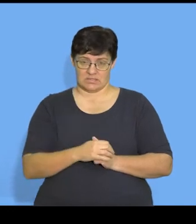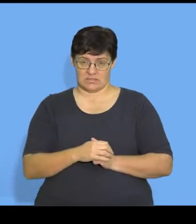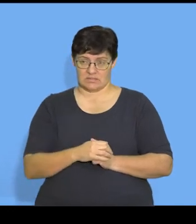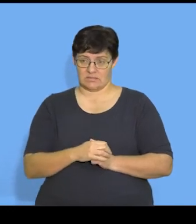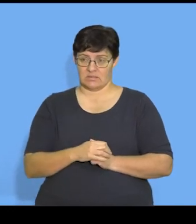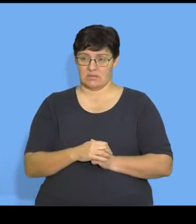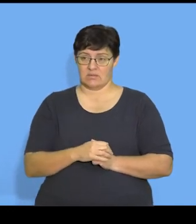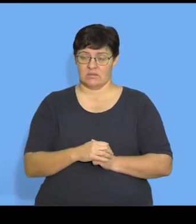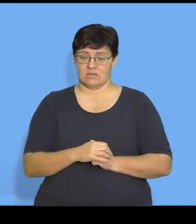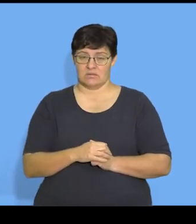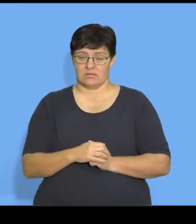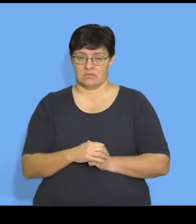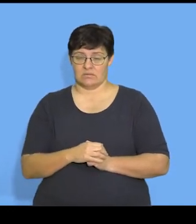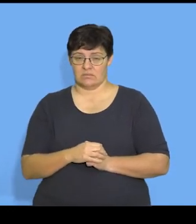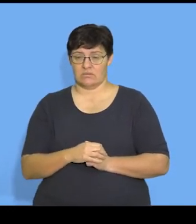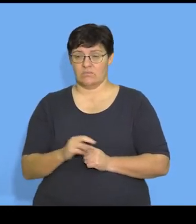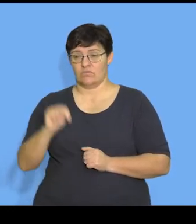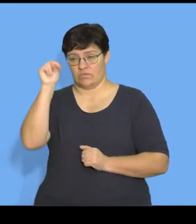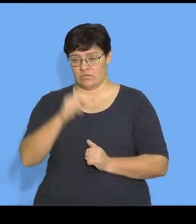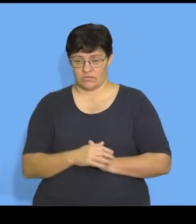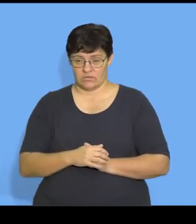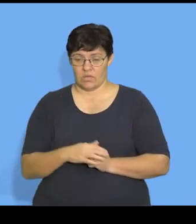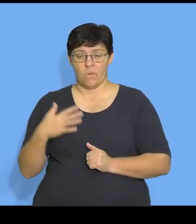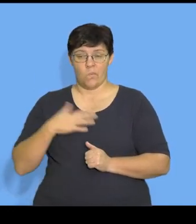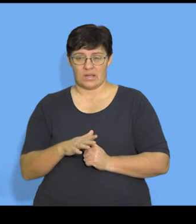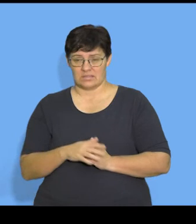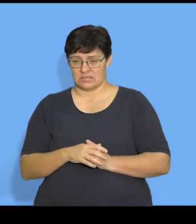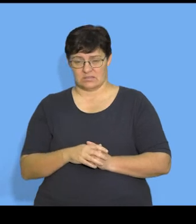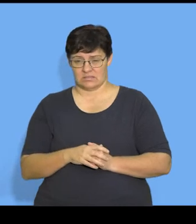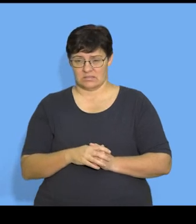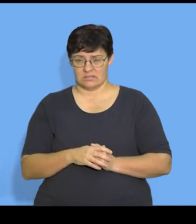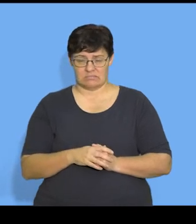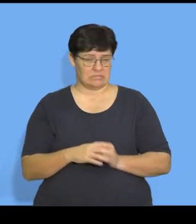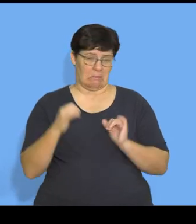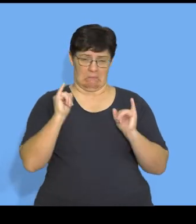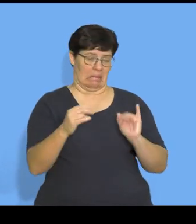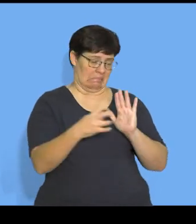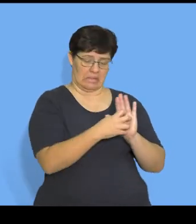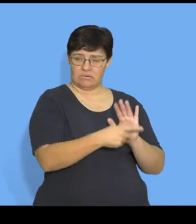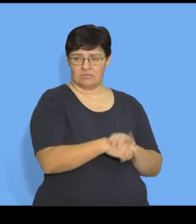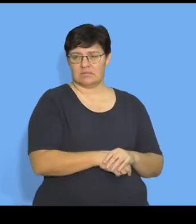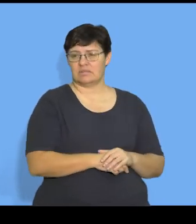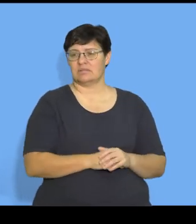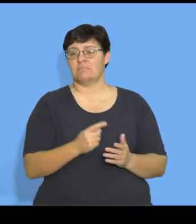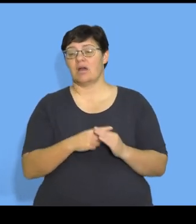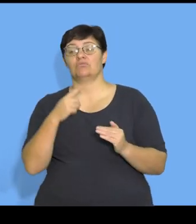north. Now I need to know the resultant, and this was a very bad diagram. My